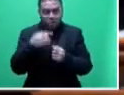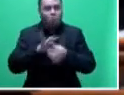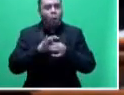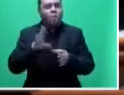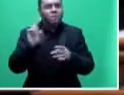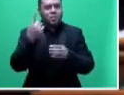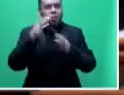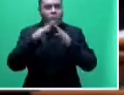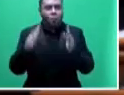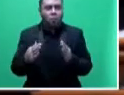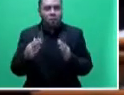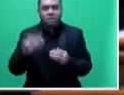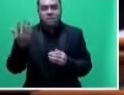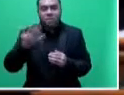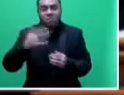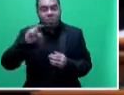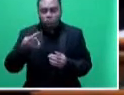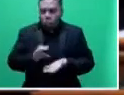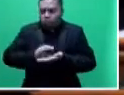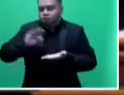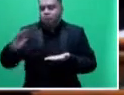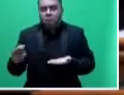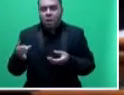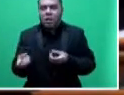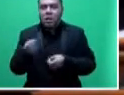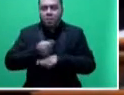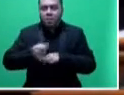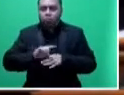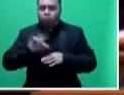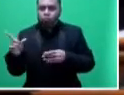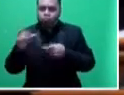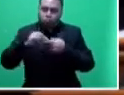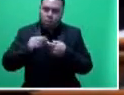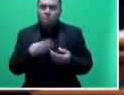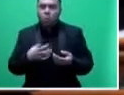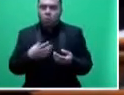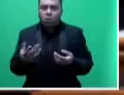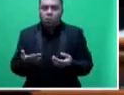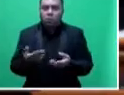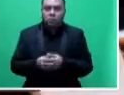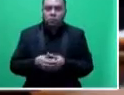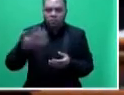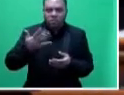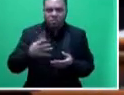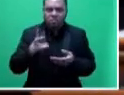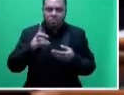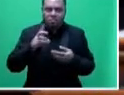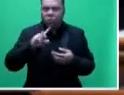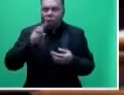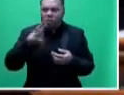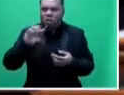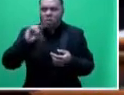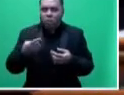than $50,000 a year, they'll be granted $30,000 to build their first home and $15,000 to buy their first home. For